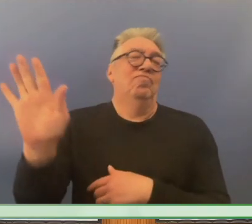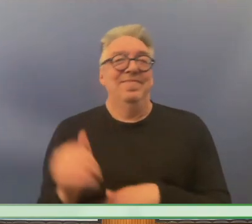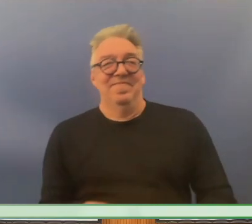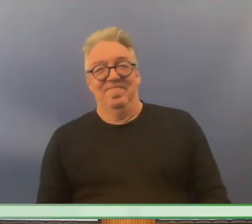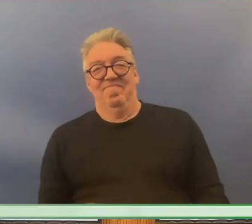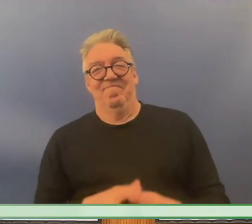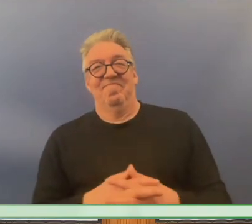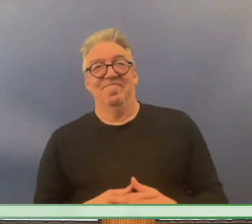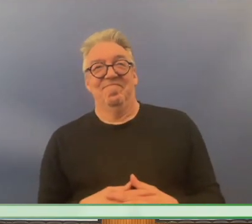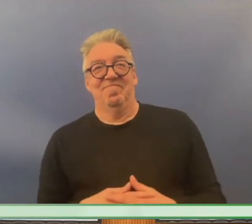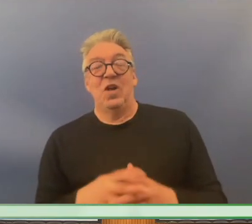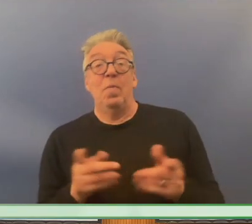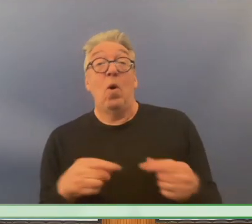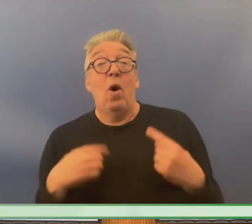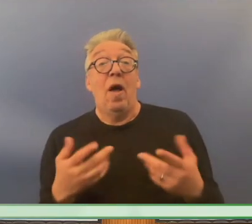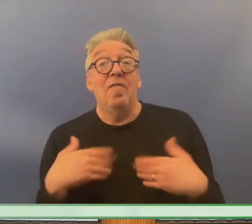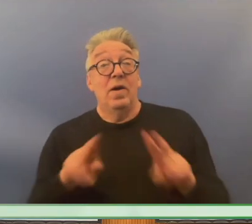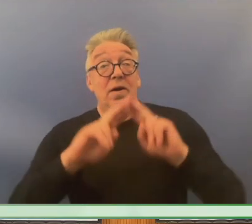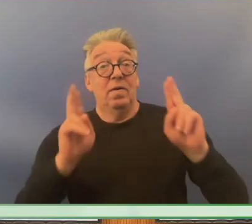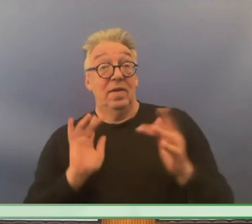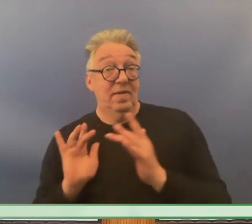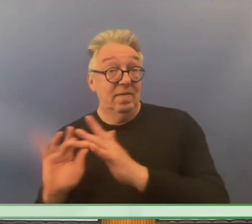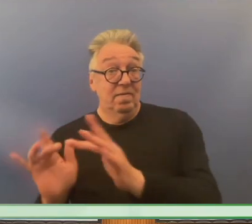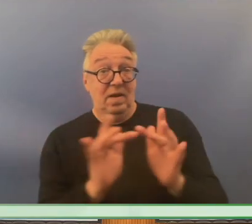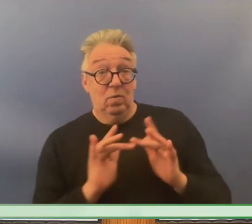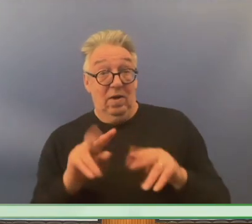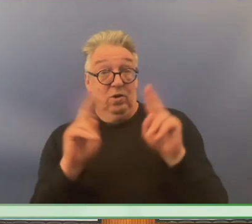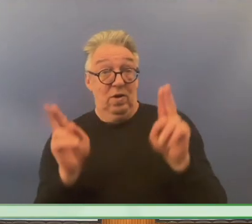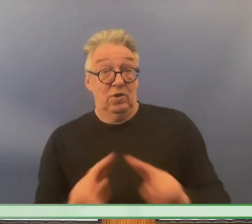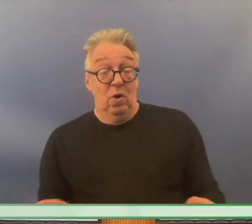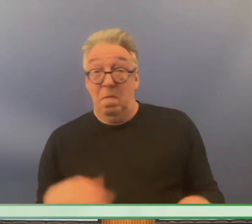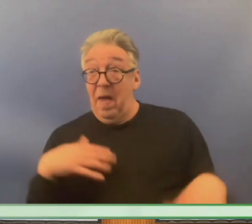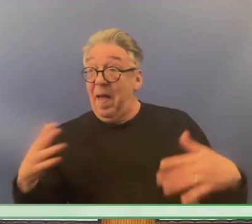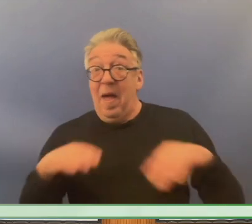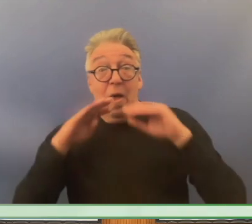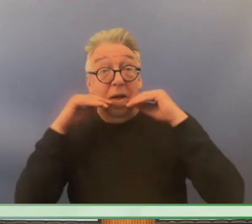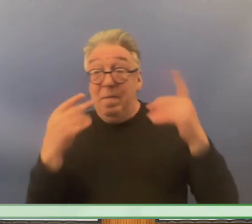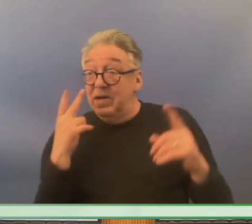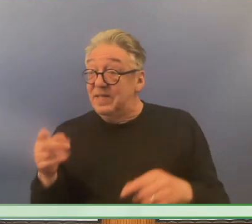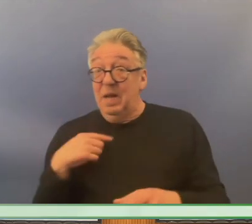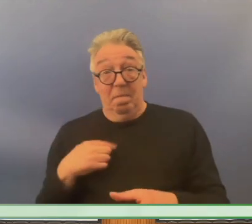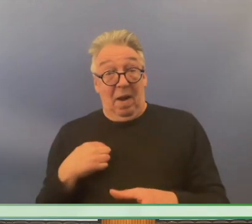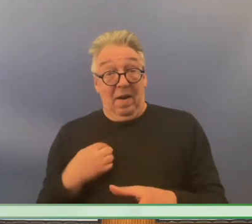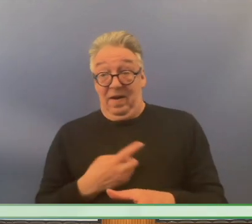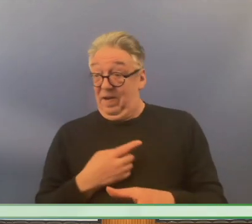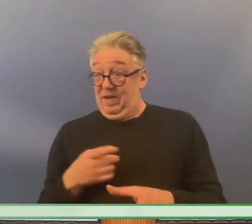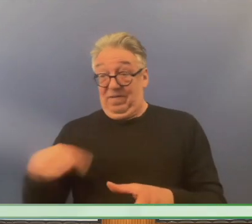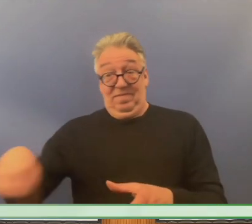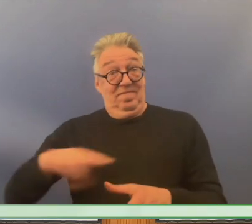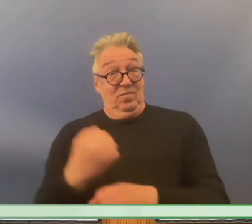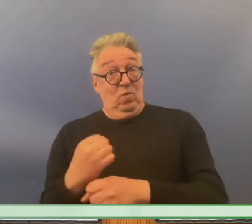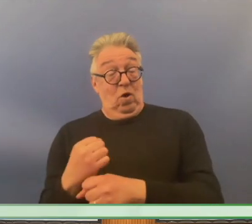And we have an international network, and it's lovely to see my colleagues doing the same thing. I'm standing here at a conference, but my